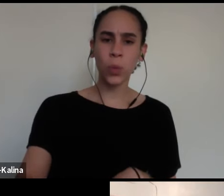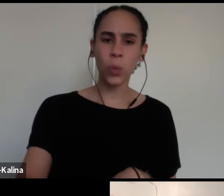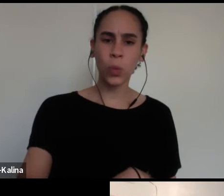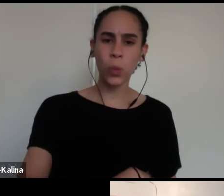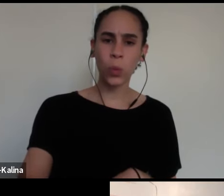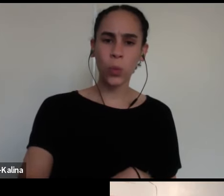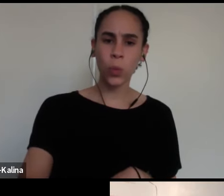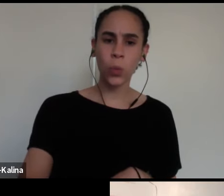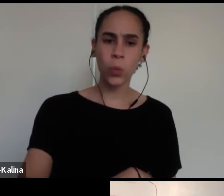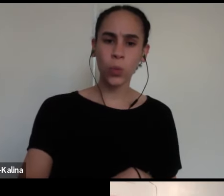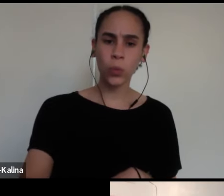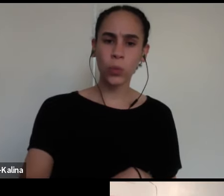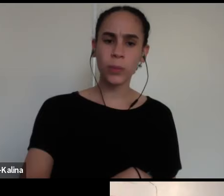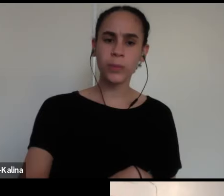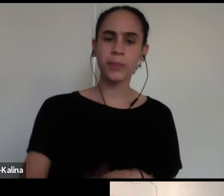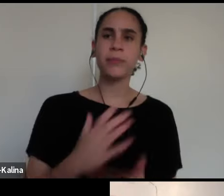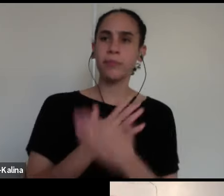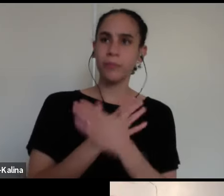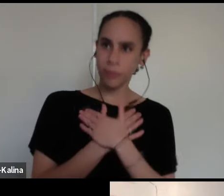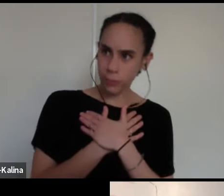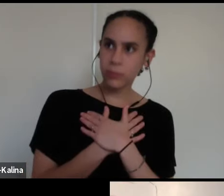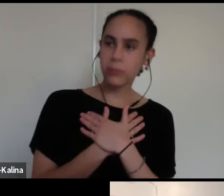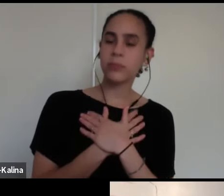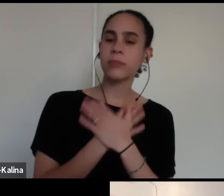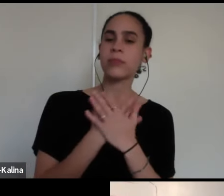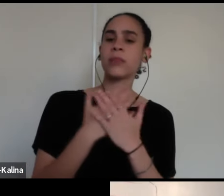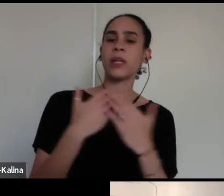decompress and have that